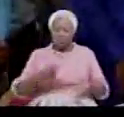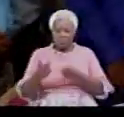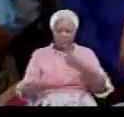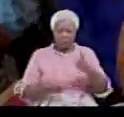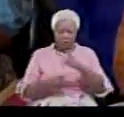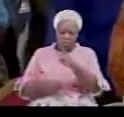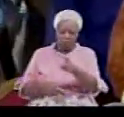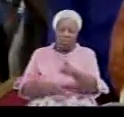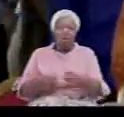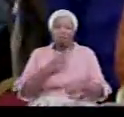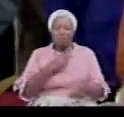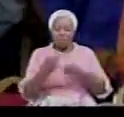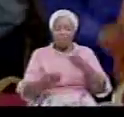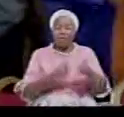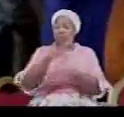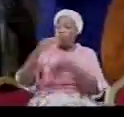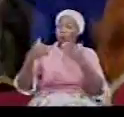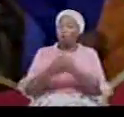tonight,